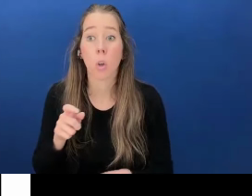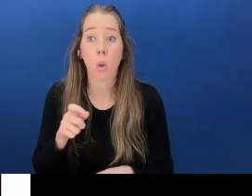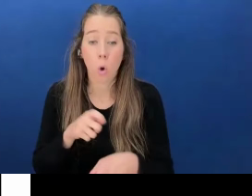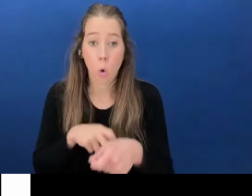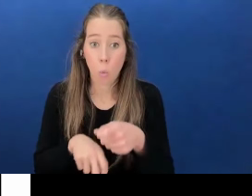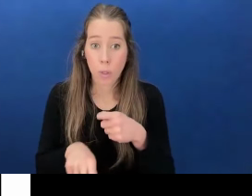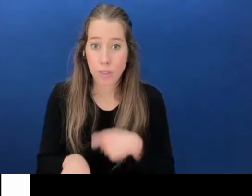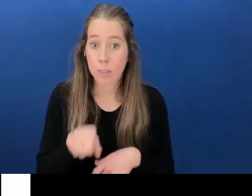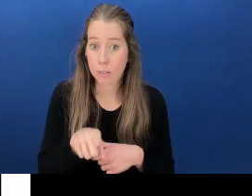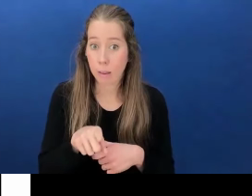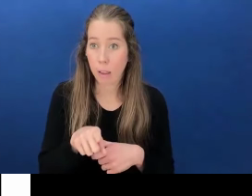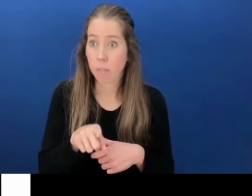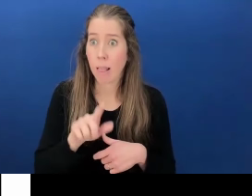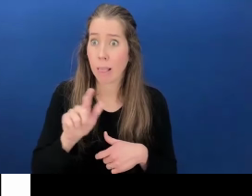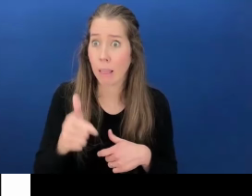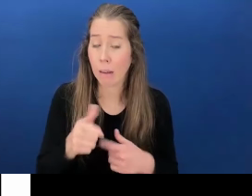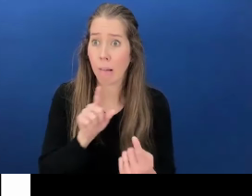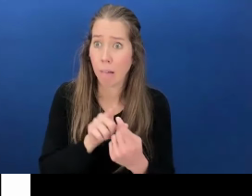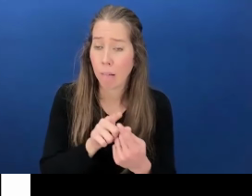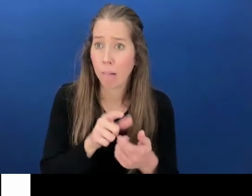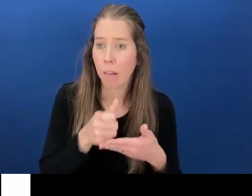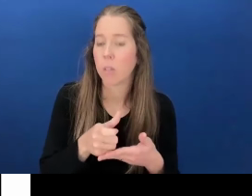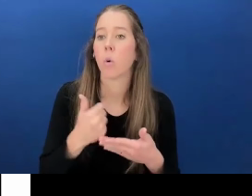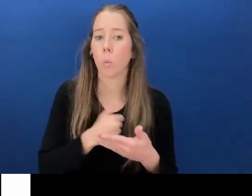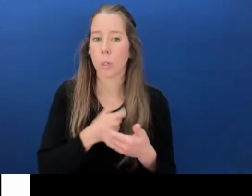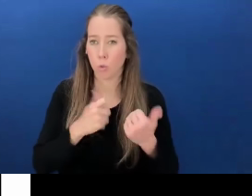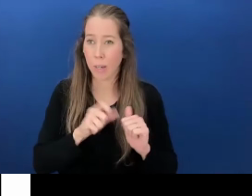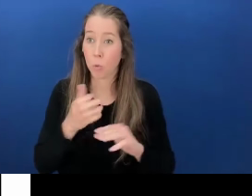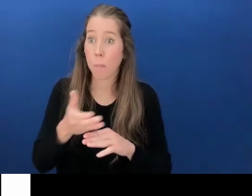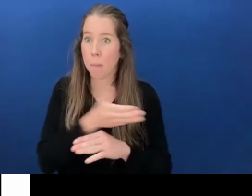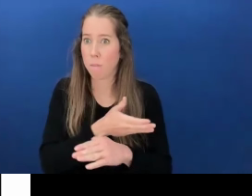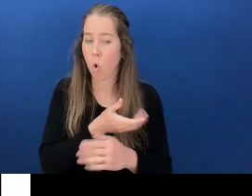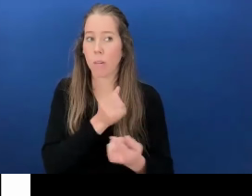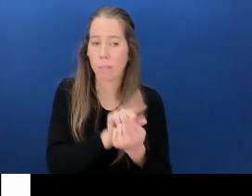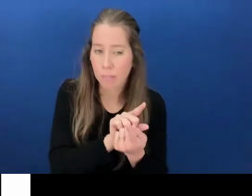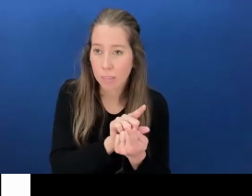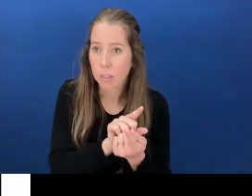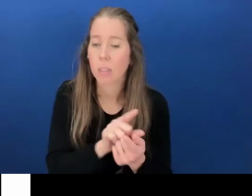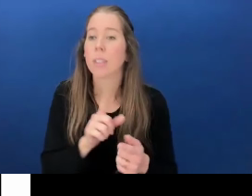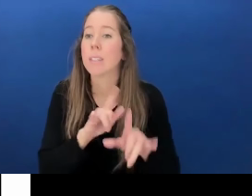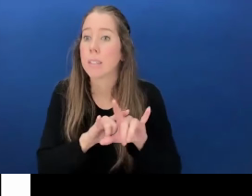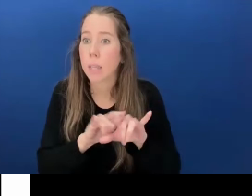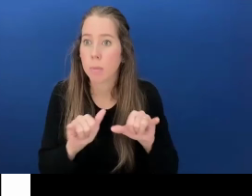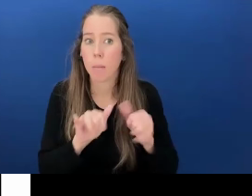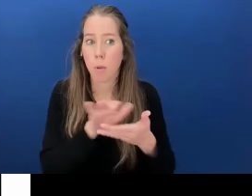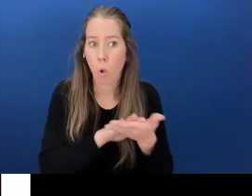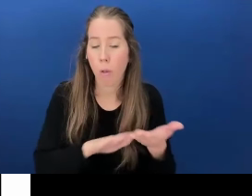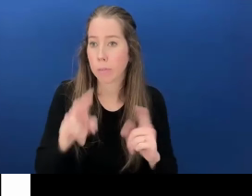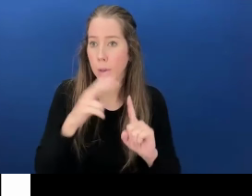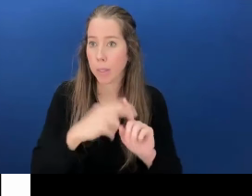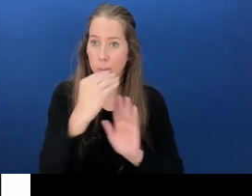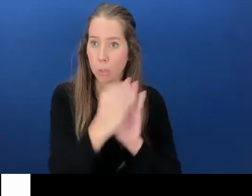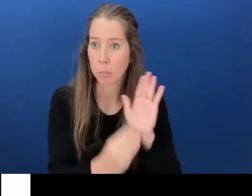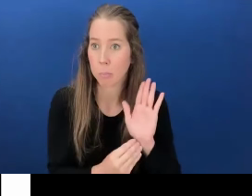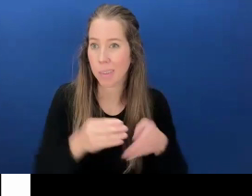end when they're coming in, and helping them again get their college IDs, or sorry, their college applications completed,